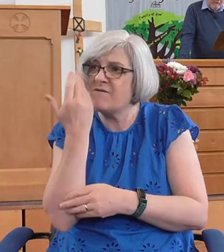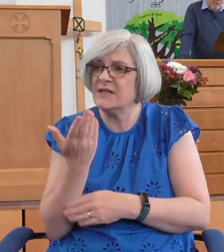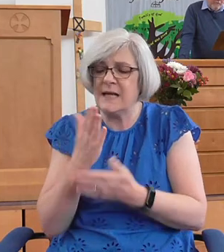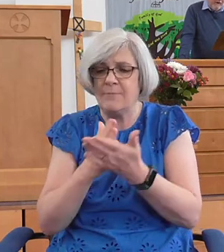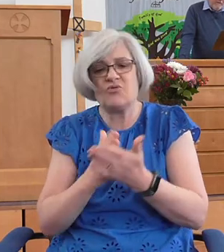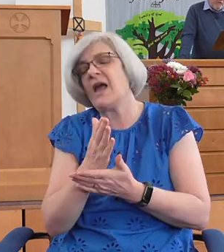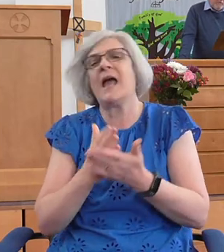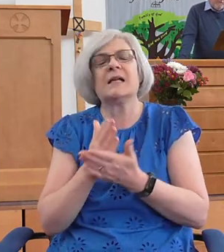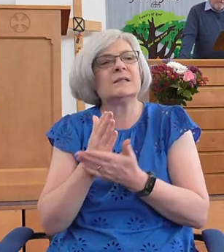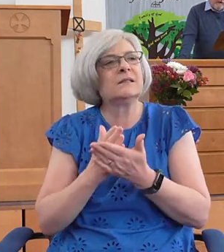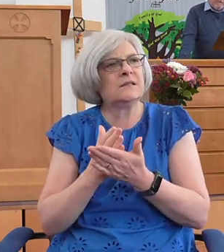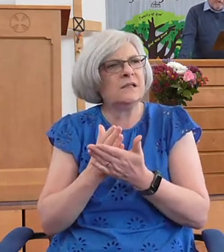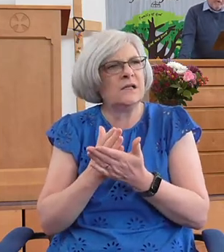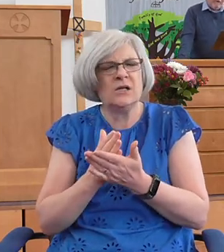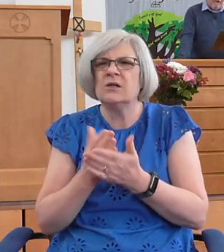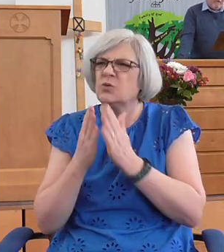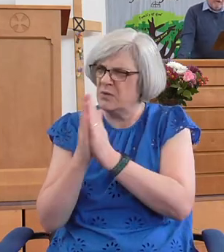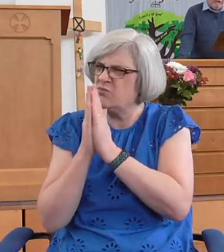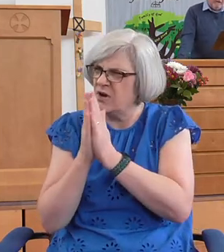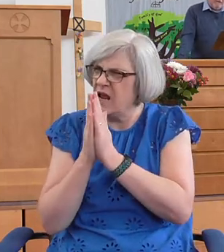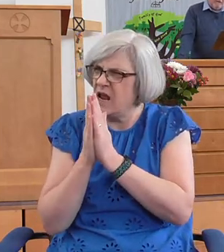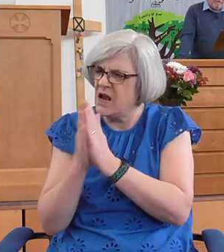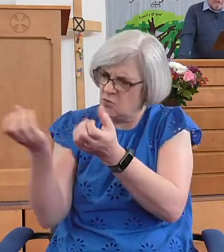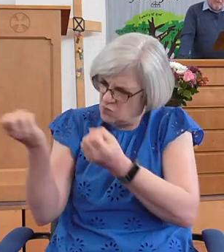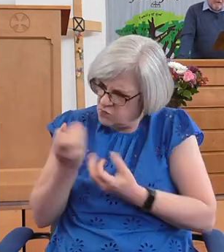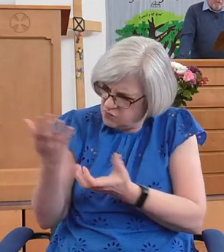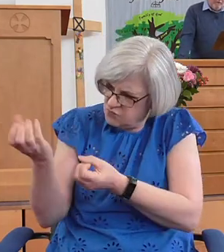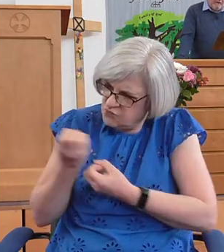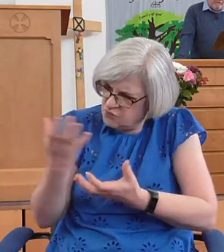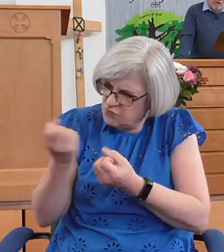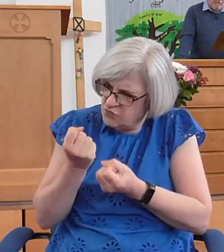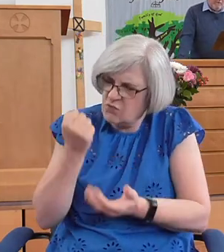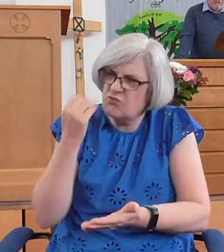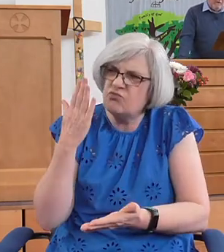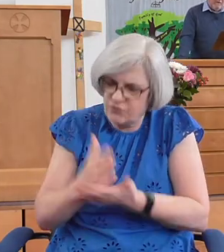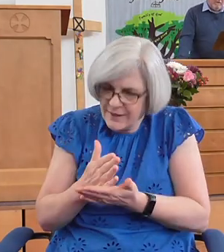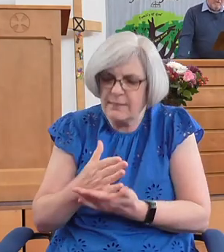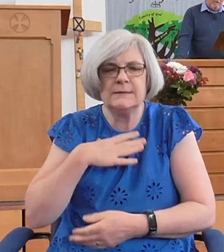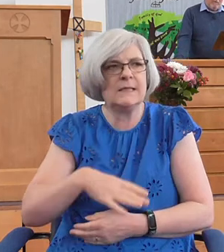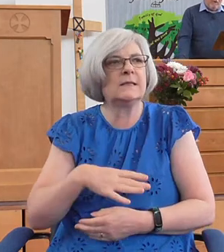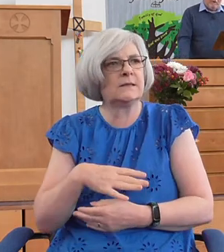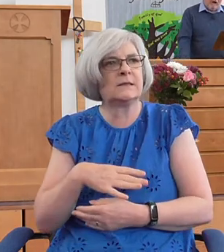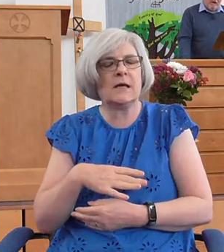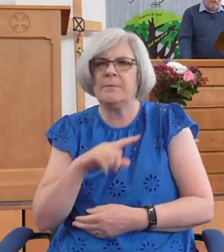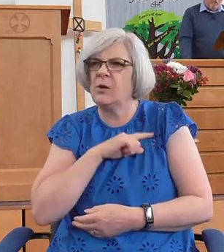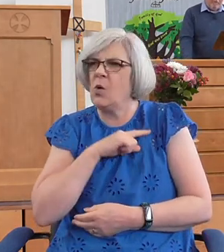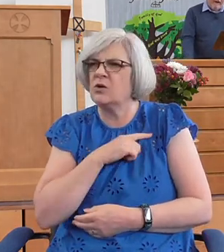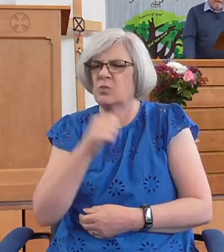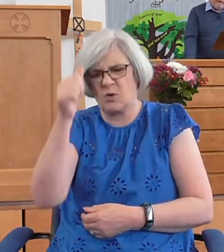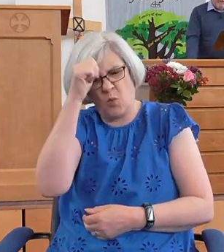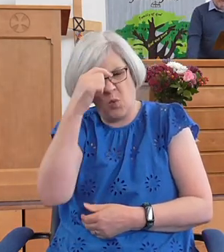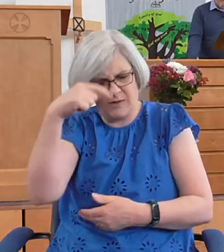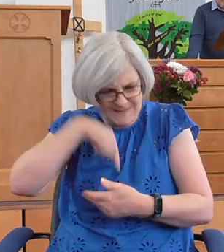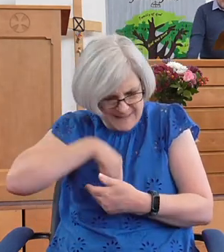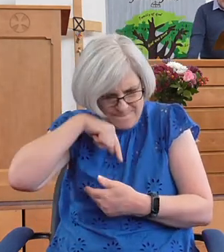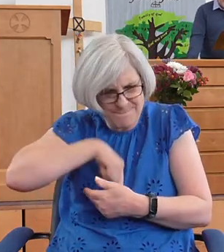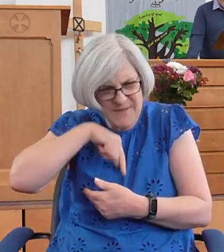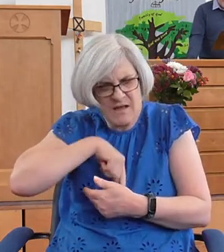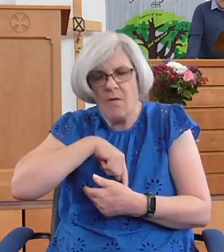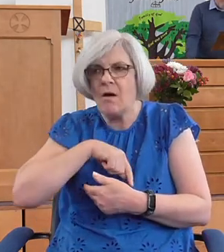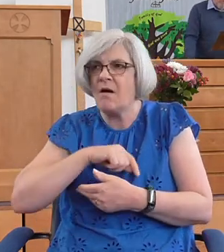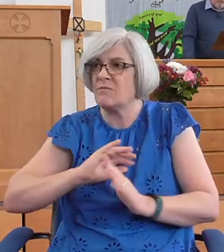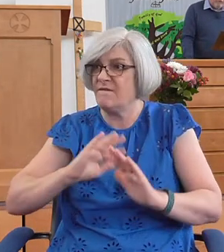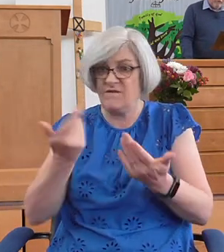So we do pray that you would provide for our genuine needs, for we know deep down that we would have no bread if you chose